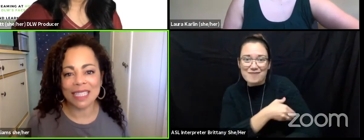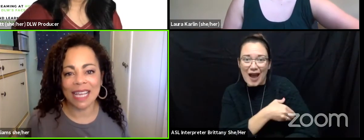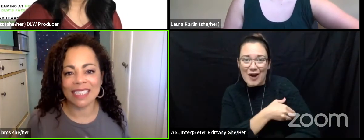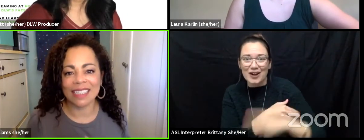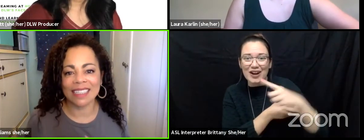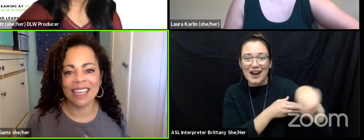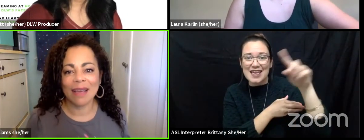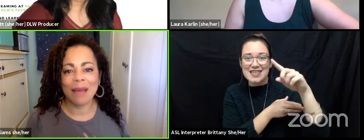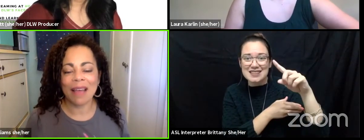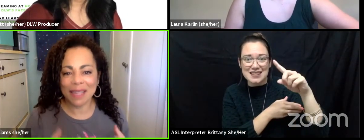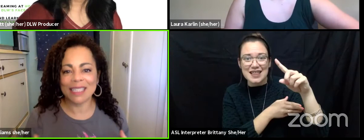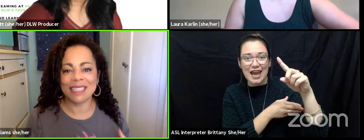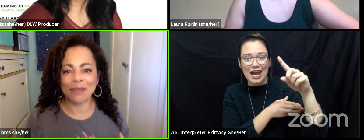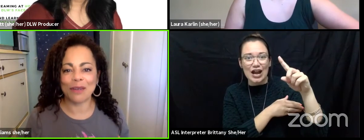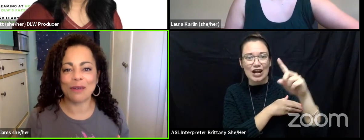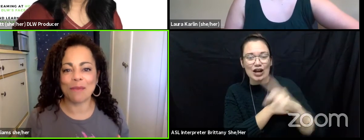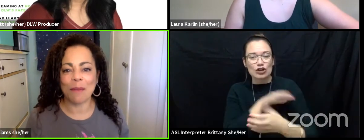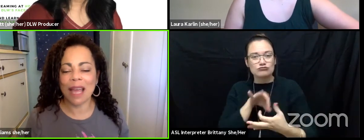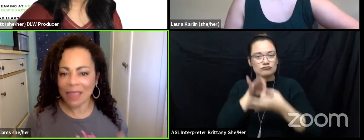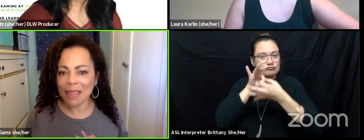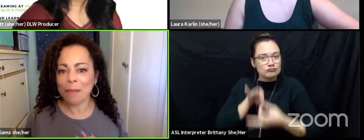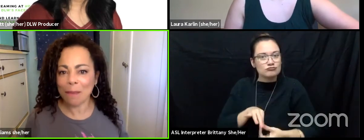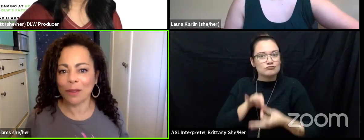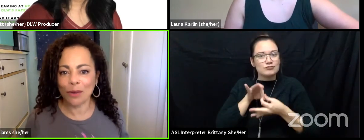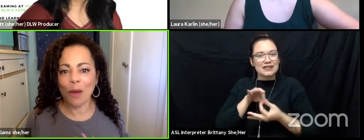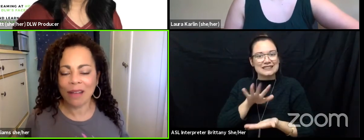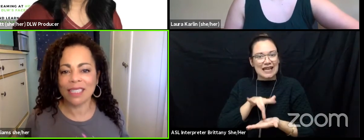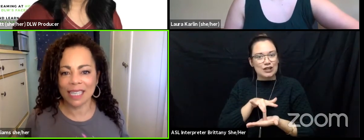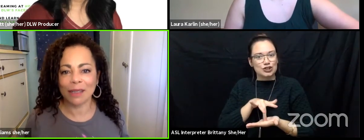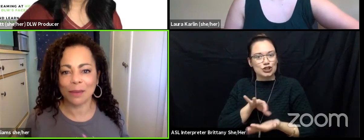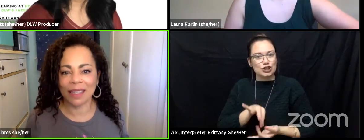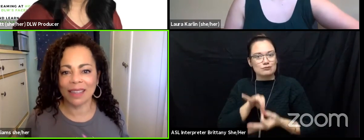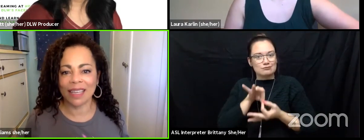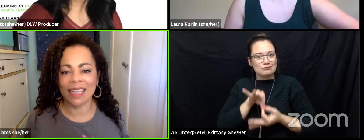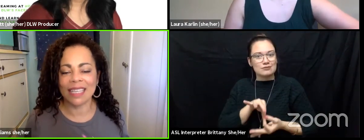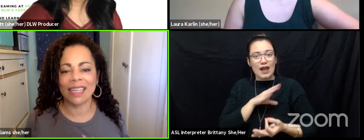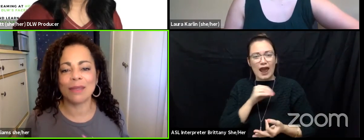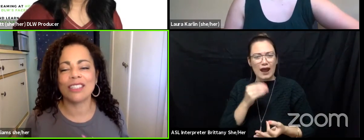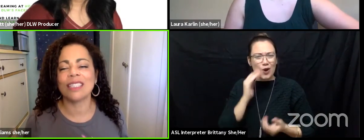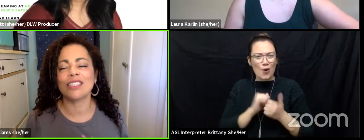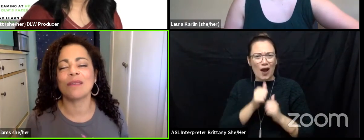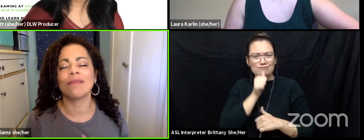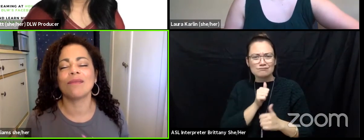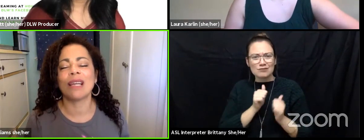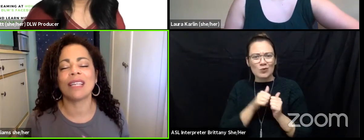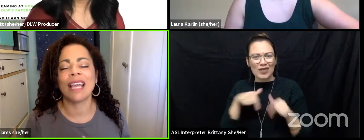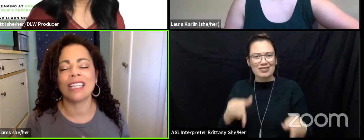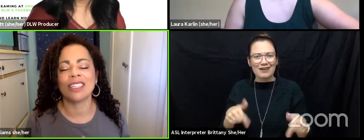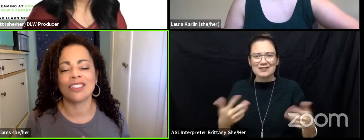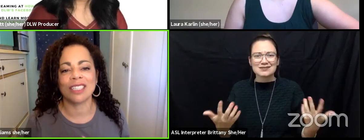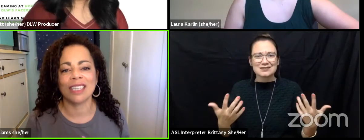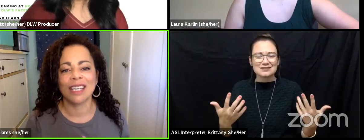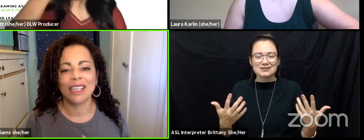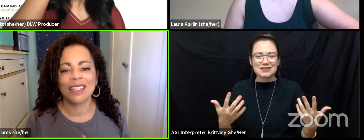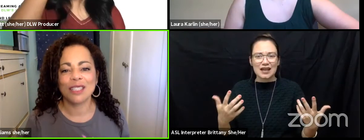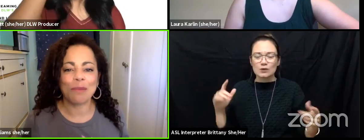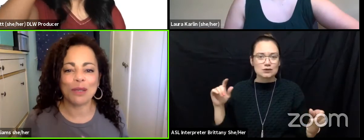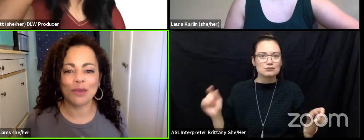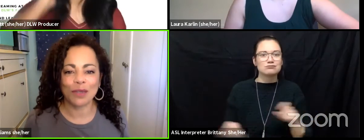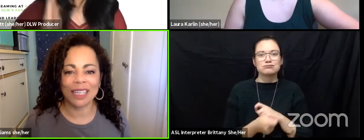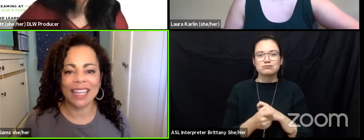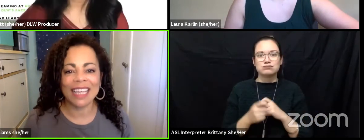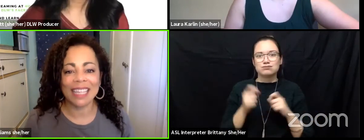who are centered at this difficult moment. And they're the people who know how to deal with this. And it was just such a revelation and just